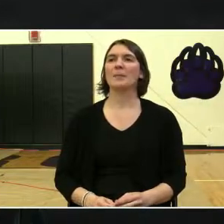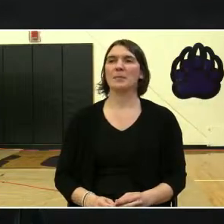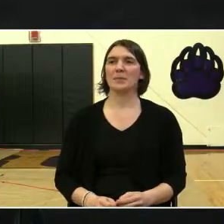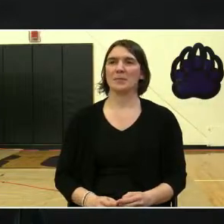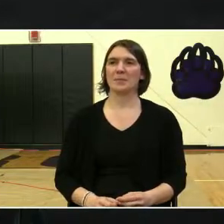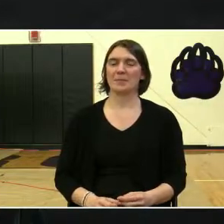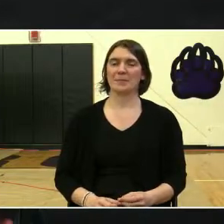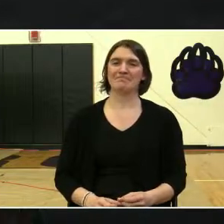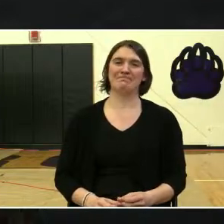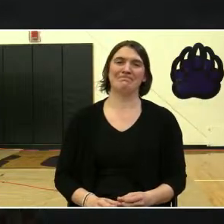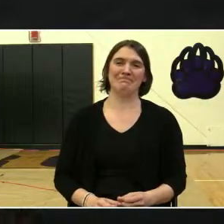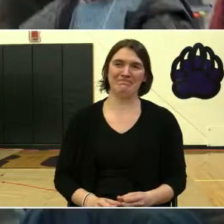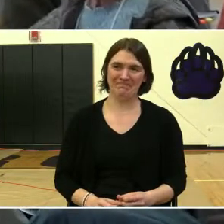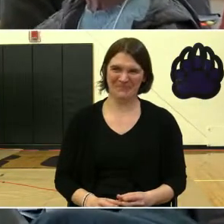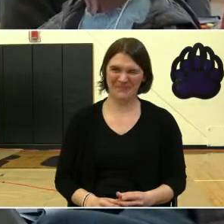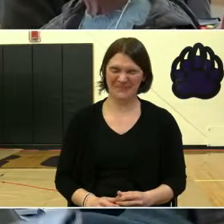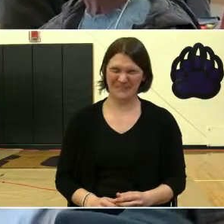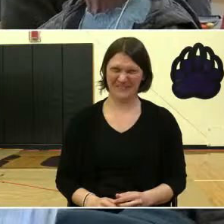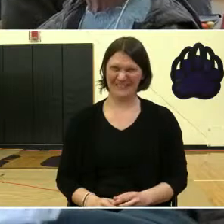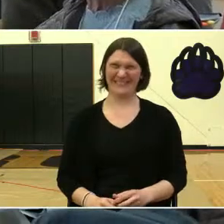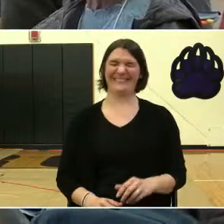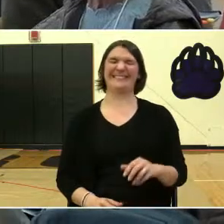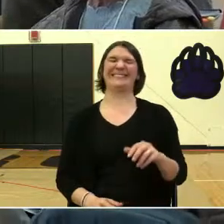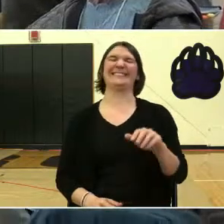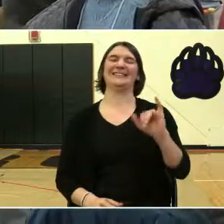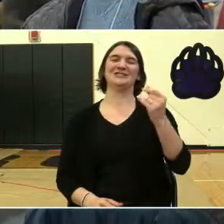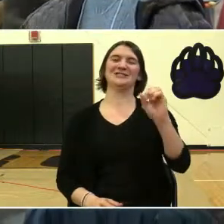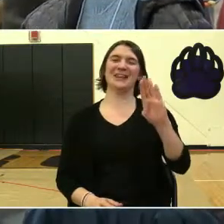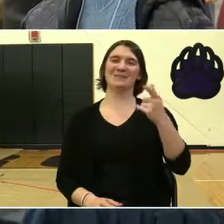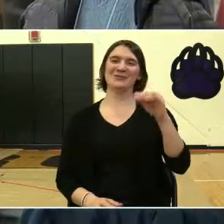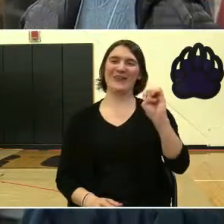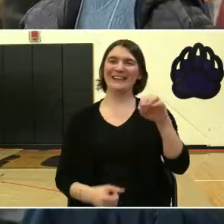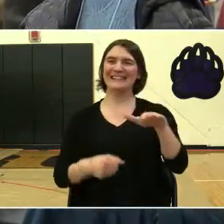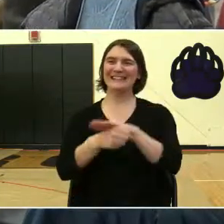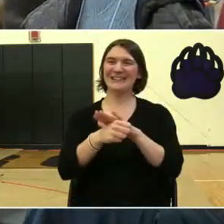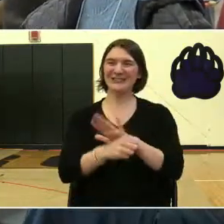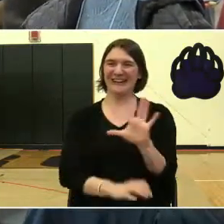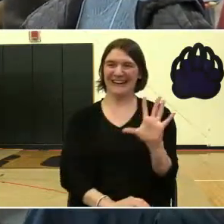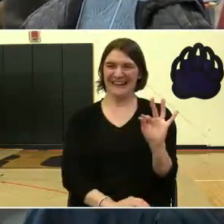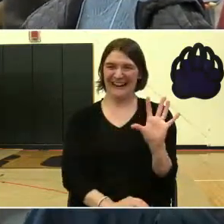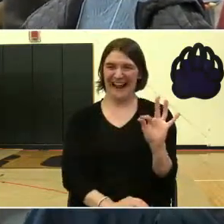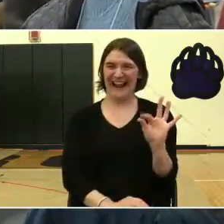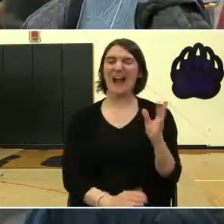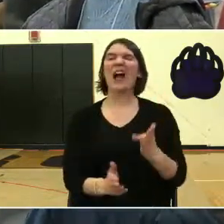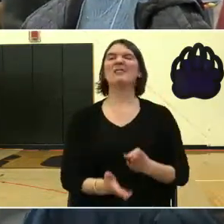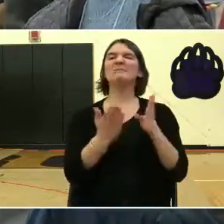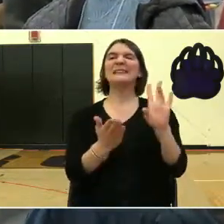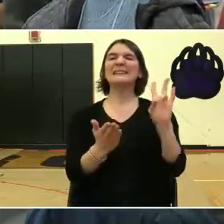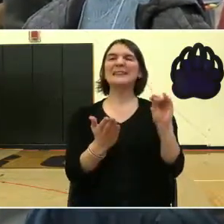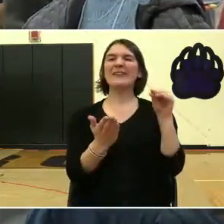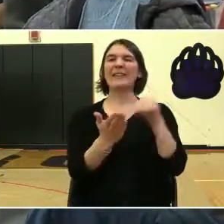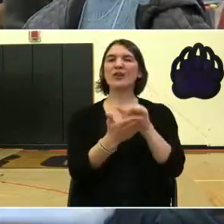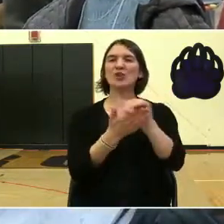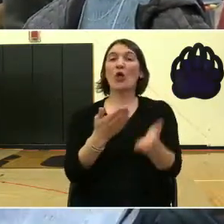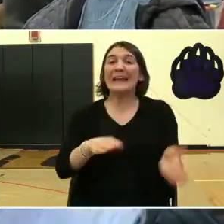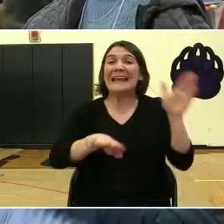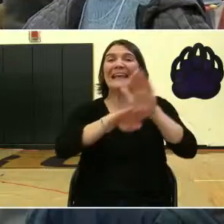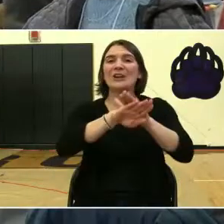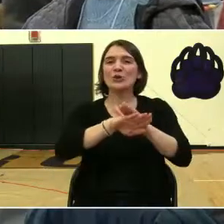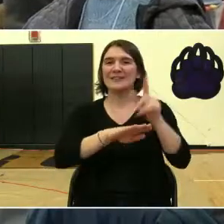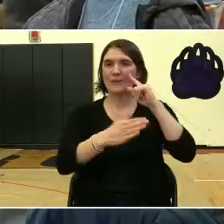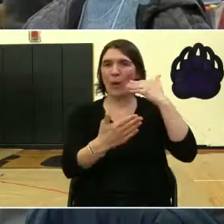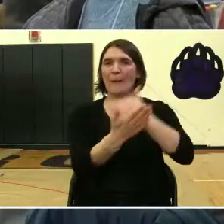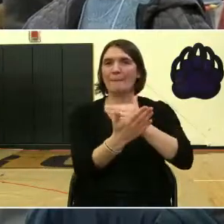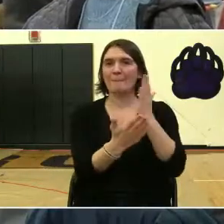EXC um Jango Grace District 9 I would like to propose on $70,000 increase to the proposed